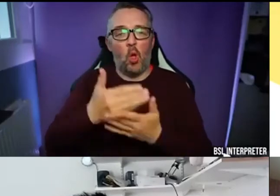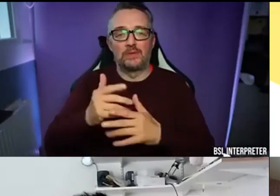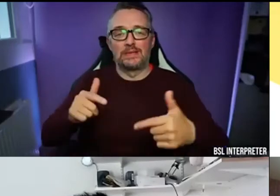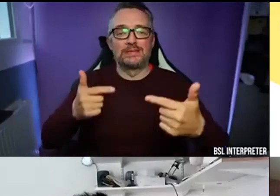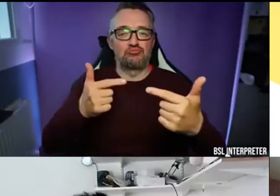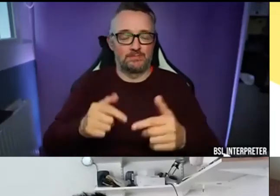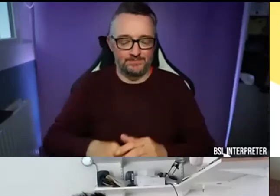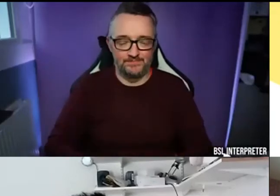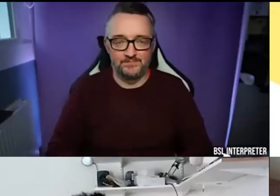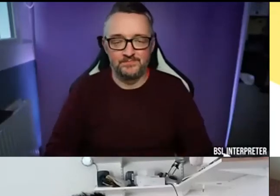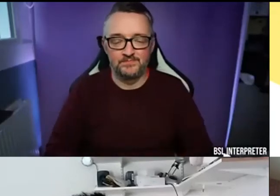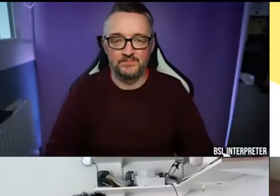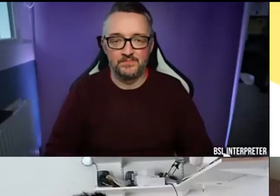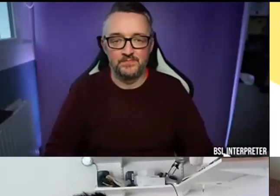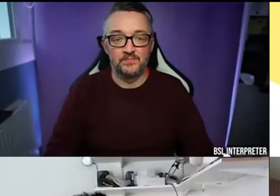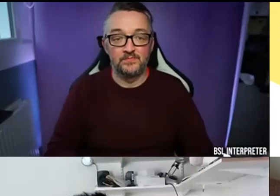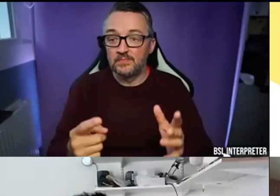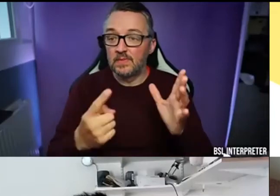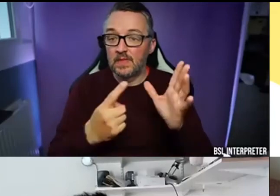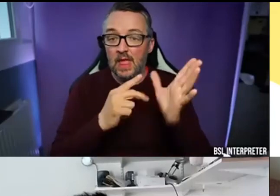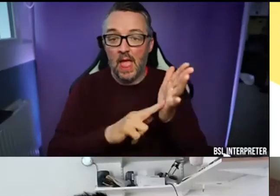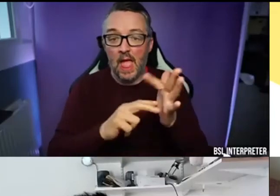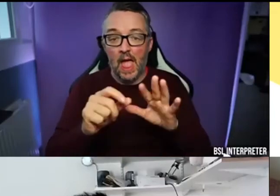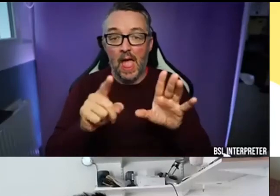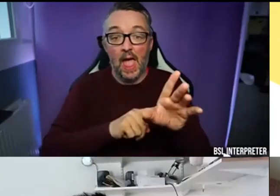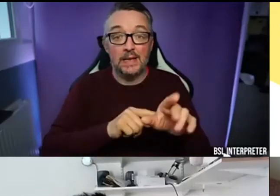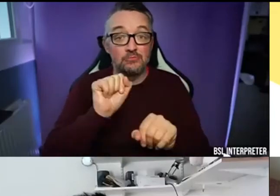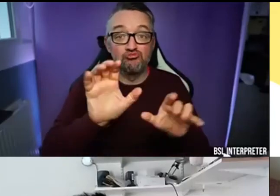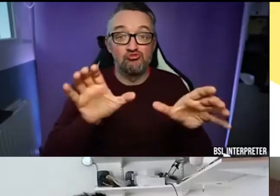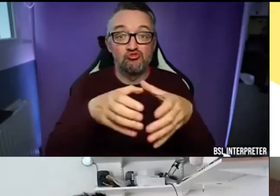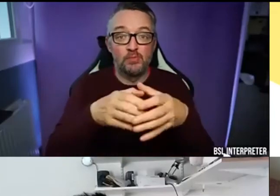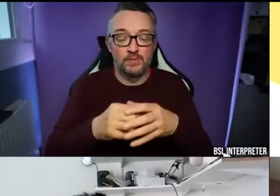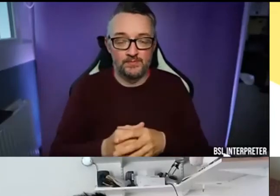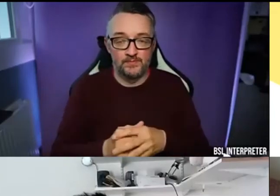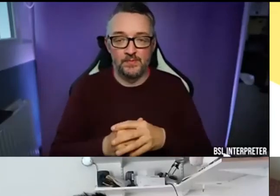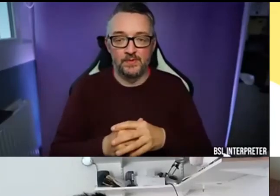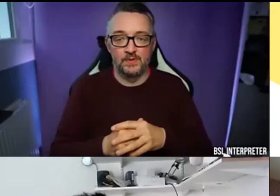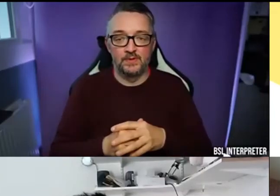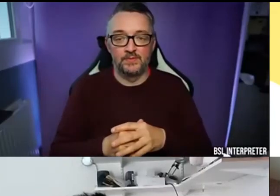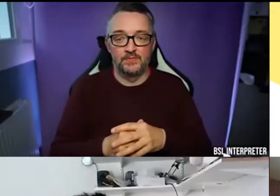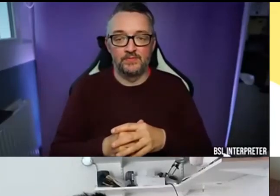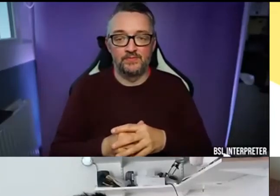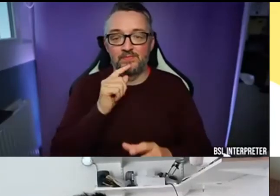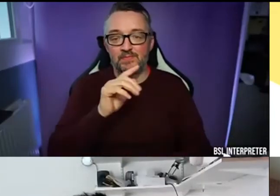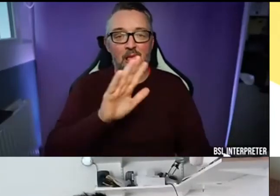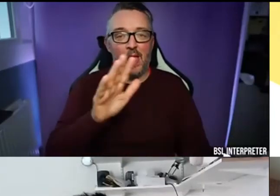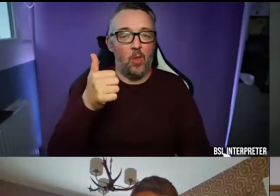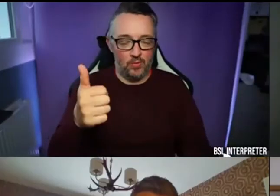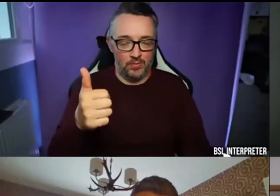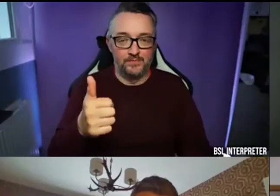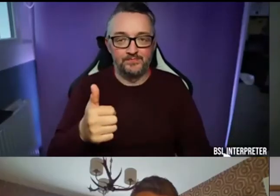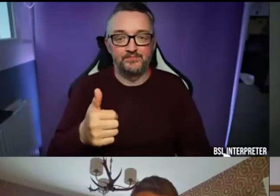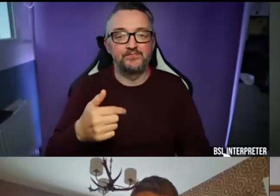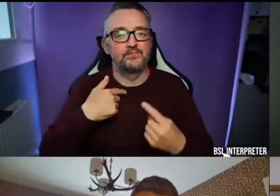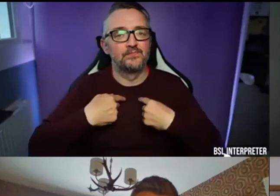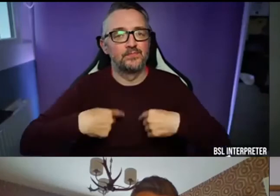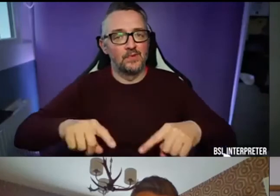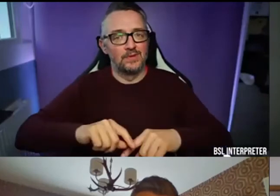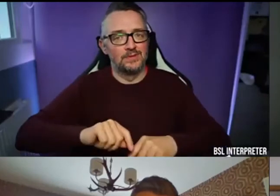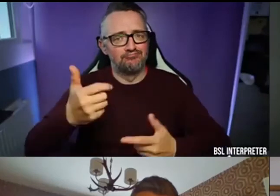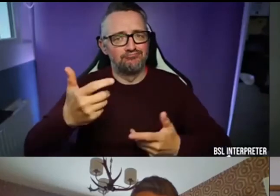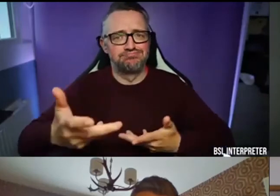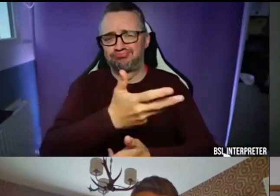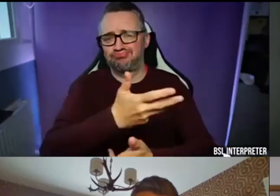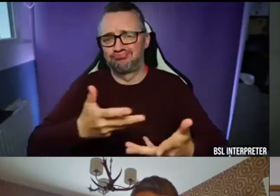That's really helpful. Andy, can I come to your group next, please? Indeed. Hello there. Yes, we had a great chat in